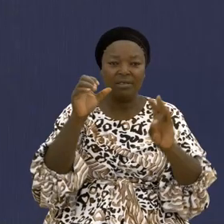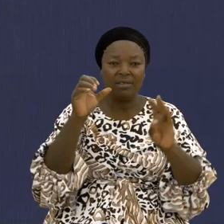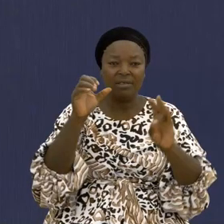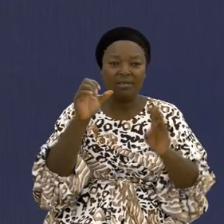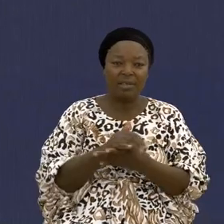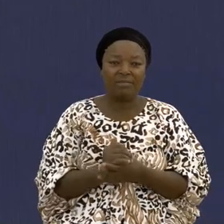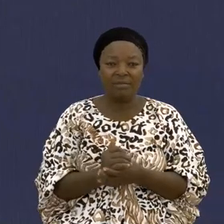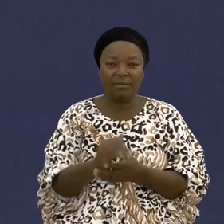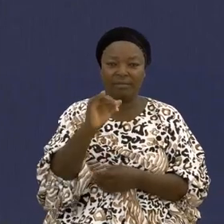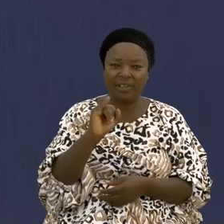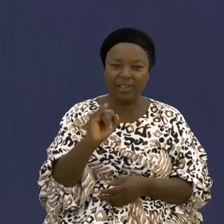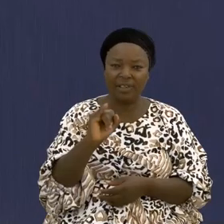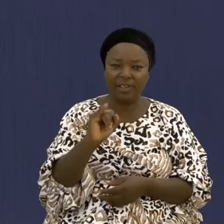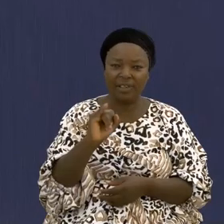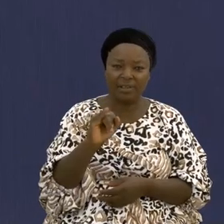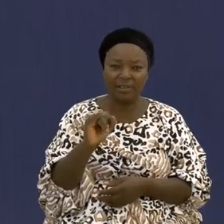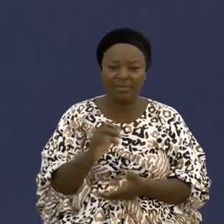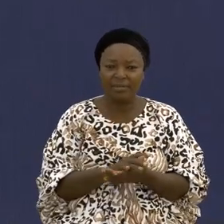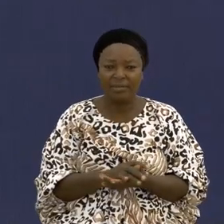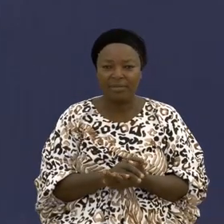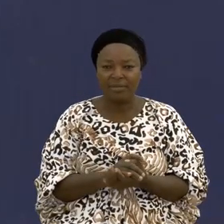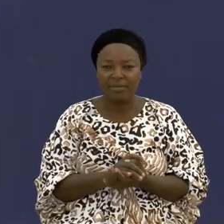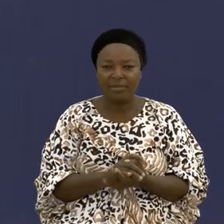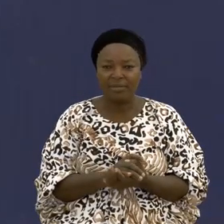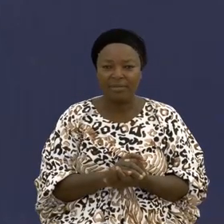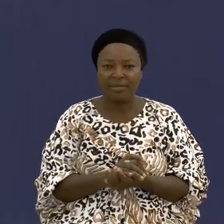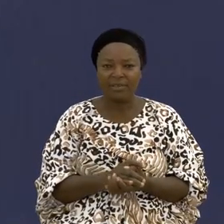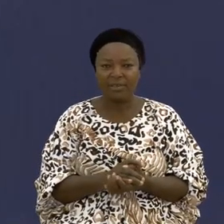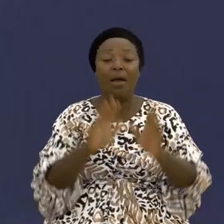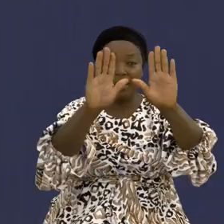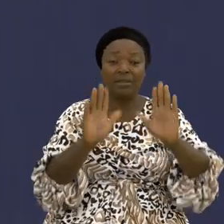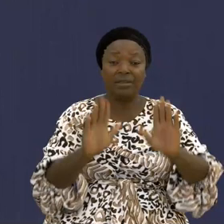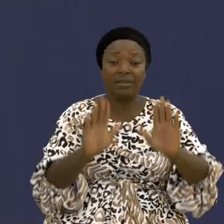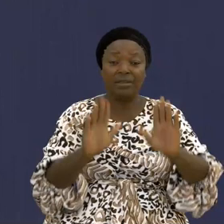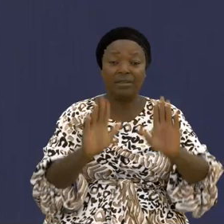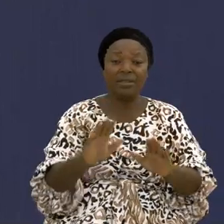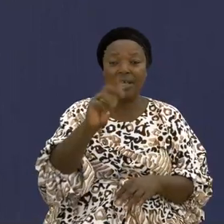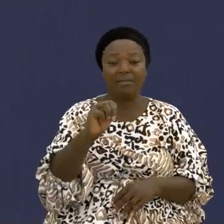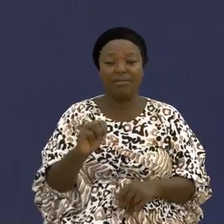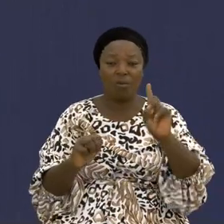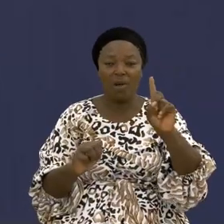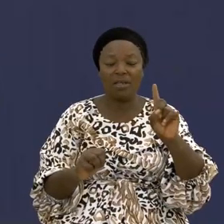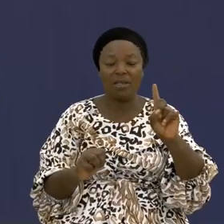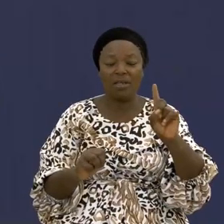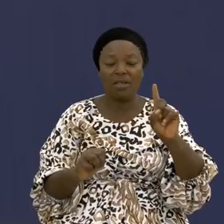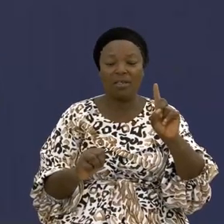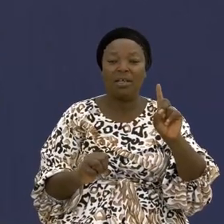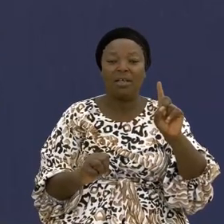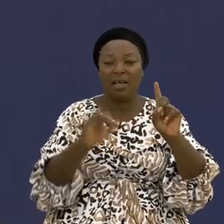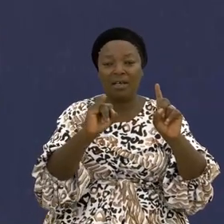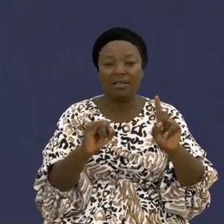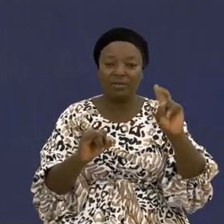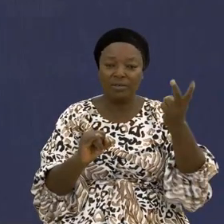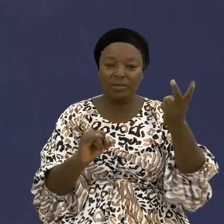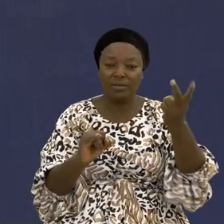two. R, that's three. A, that's for miracle. That's number four. C,